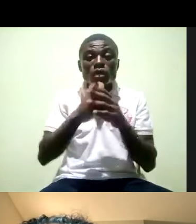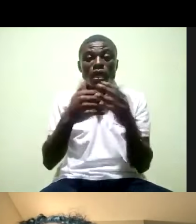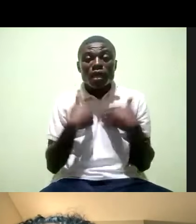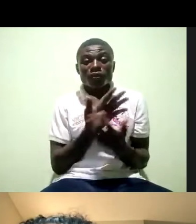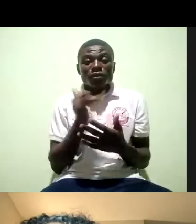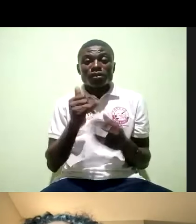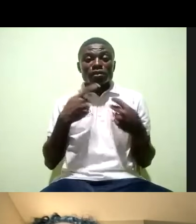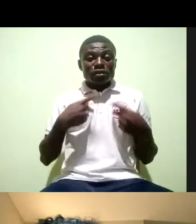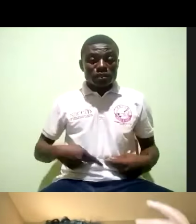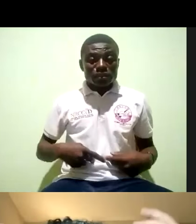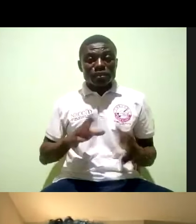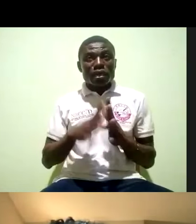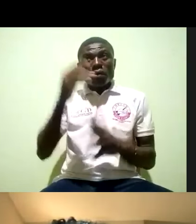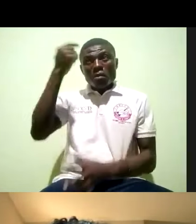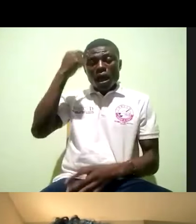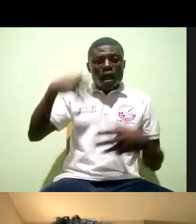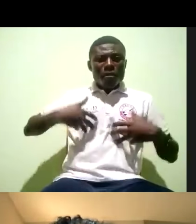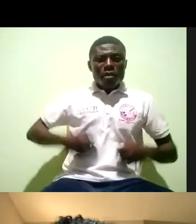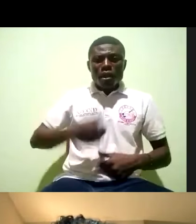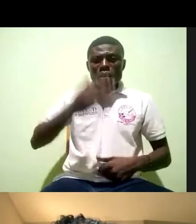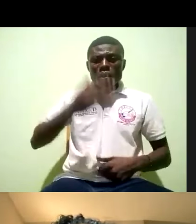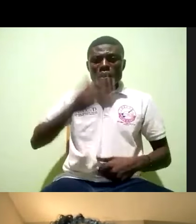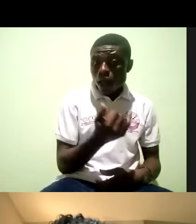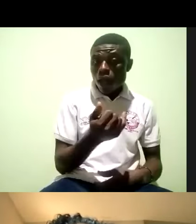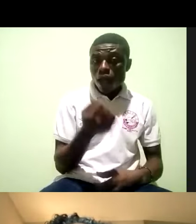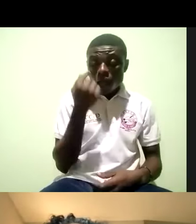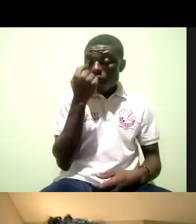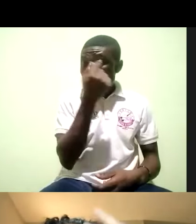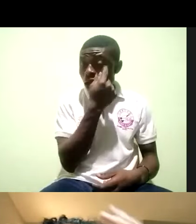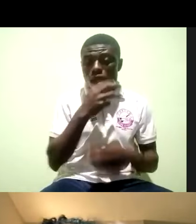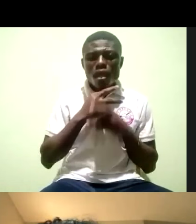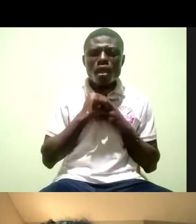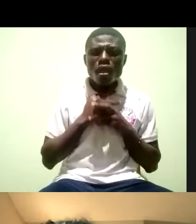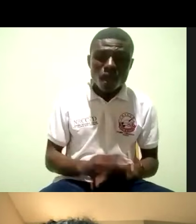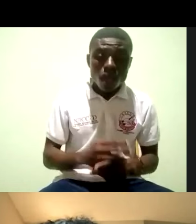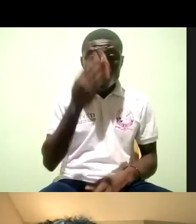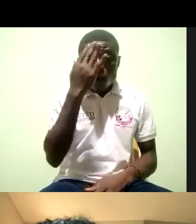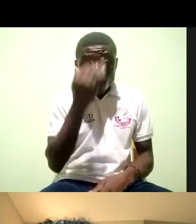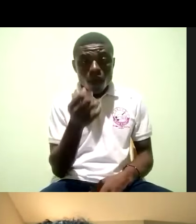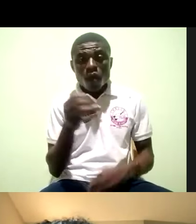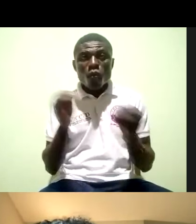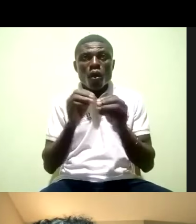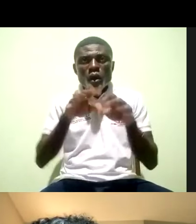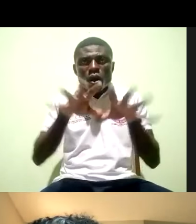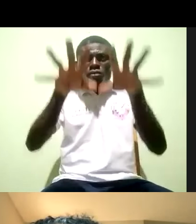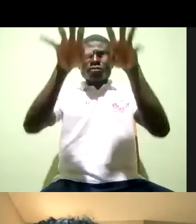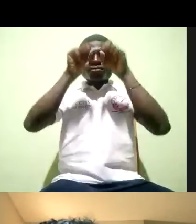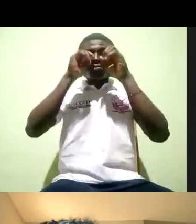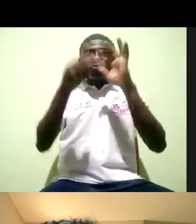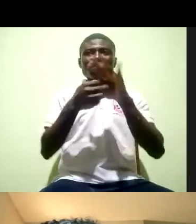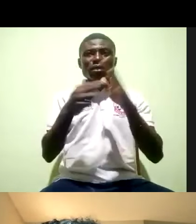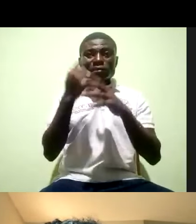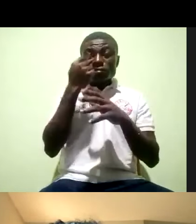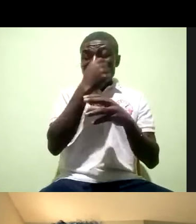and the mental fatigue because their eyes are getting strained because of too much information from the blackboard, from